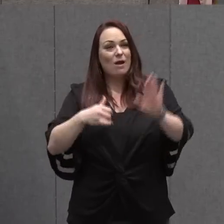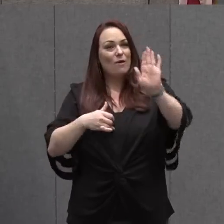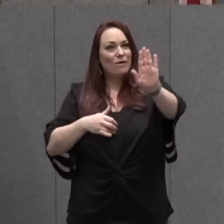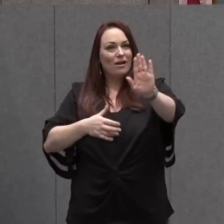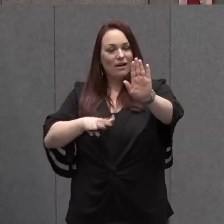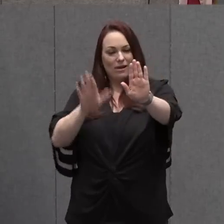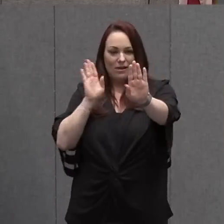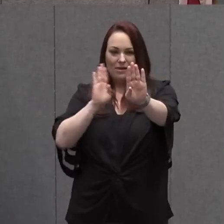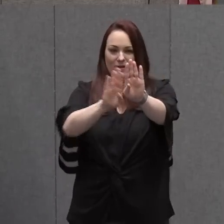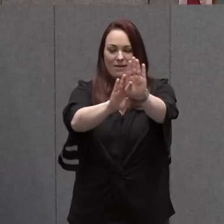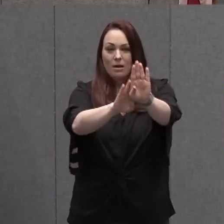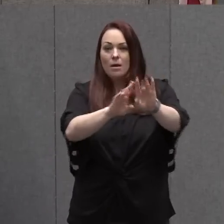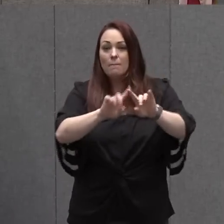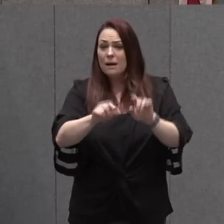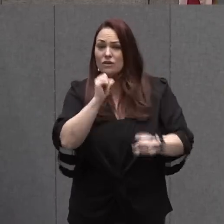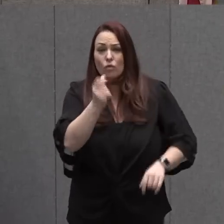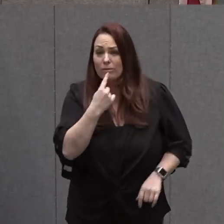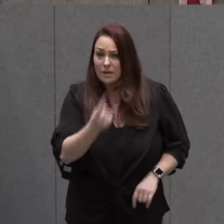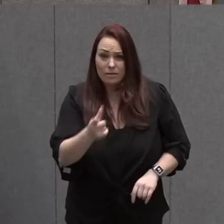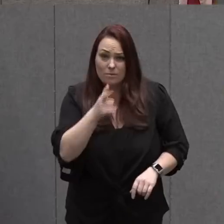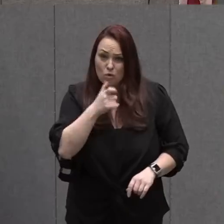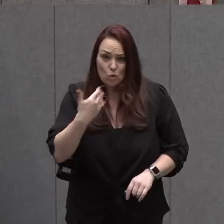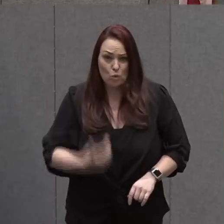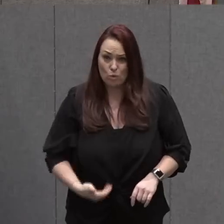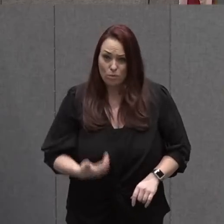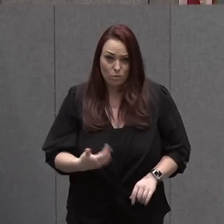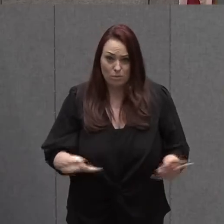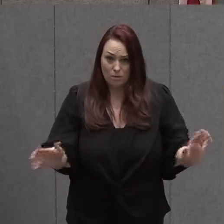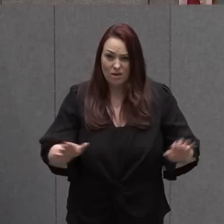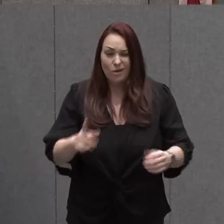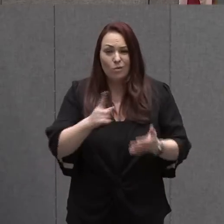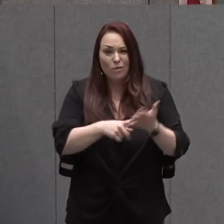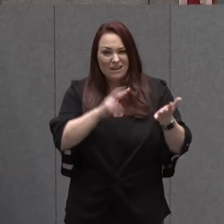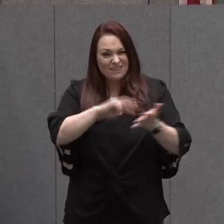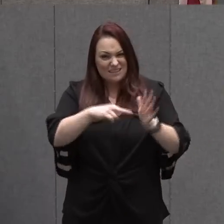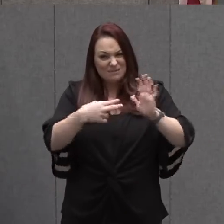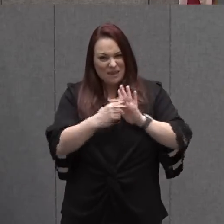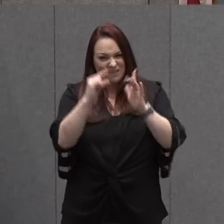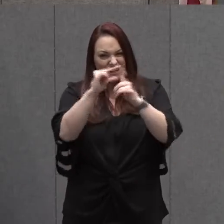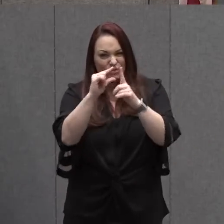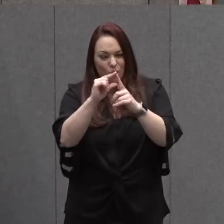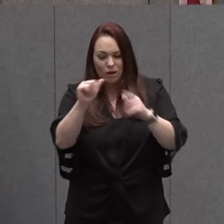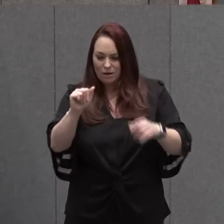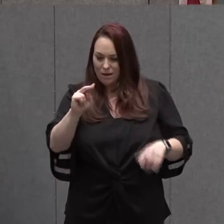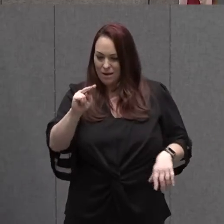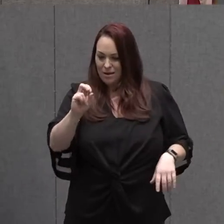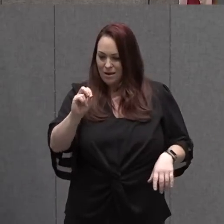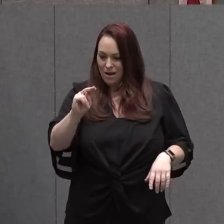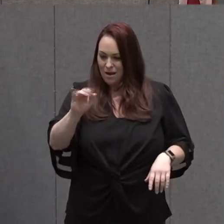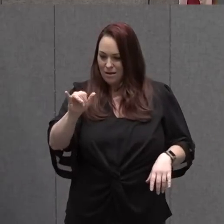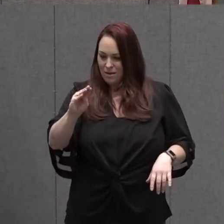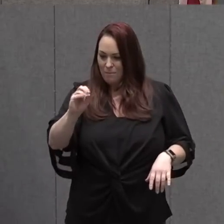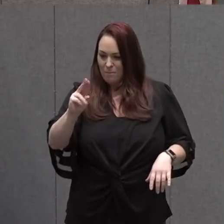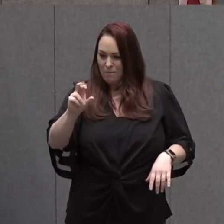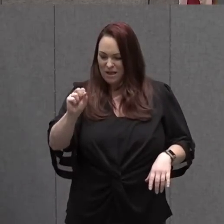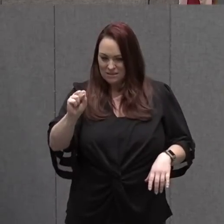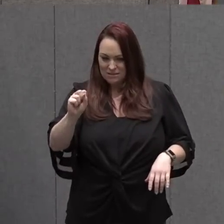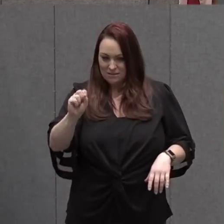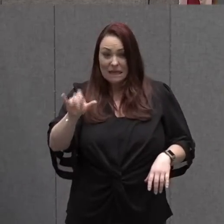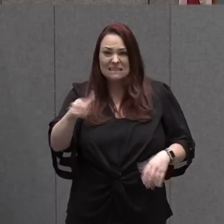don't tell anyone who wrote them, okay? And what does anonymous mean? Is it good?